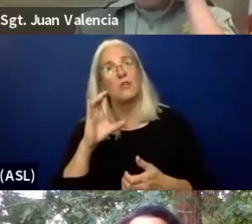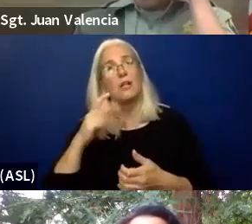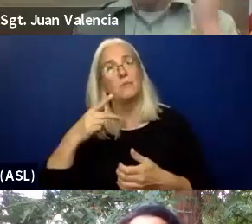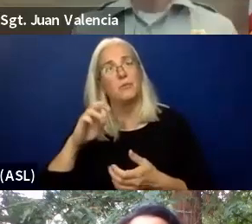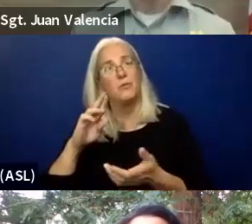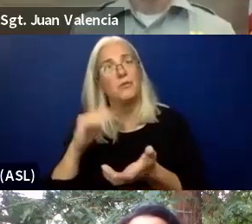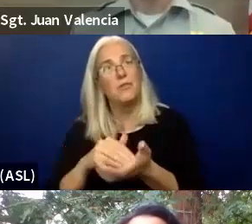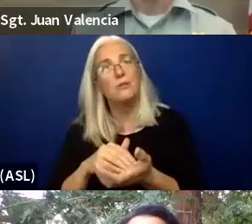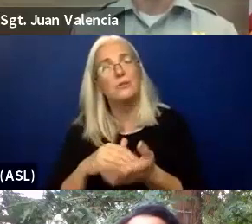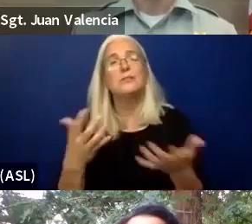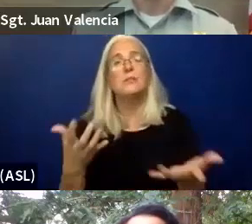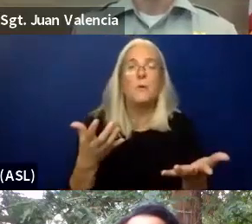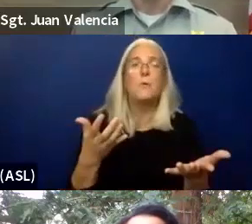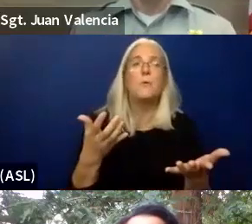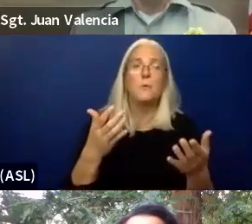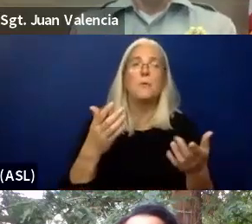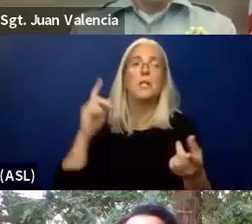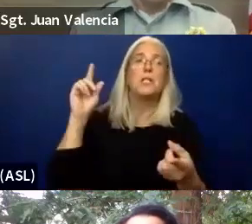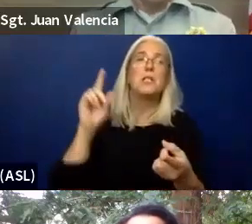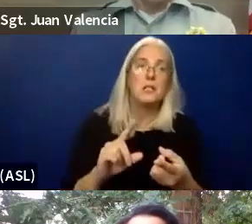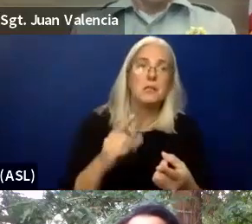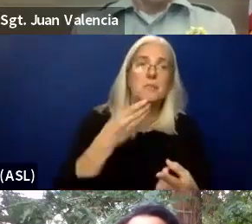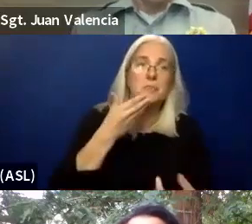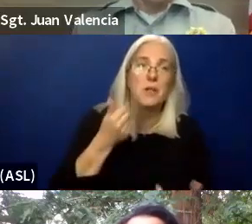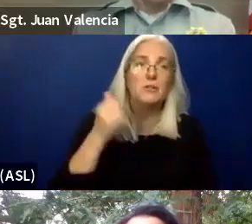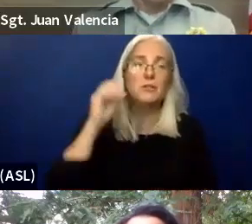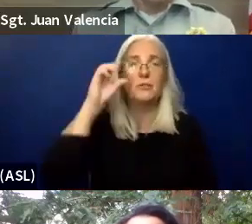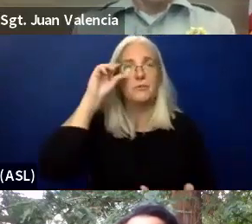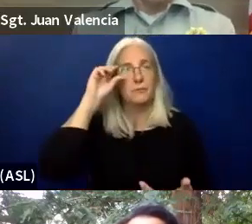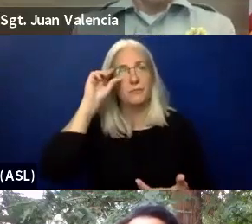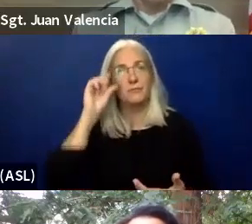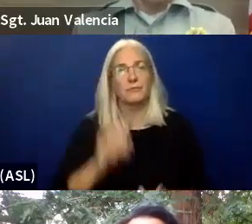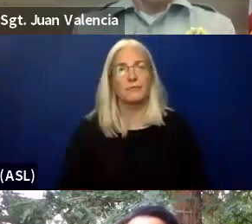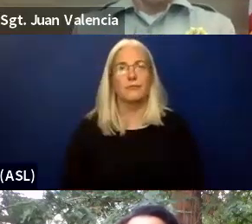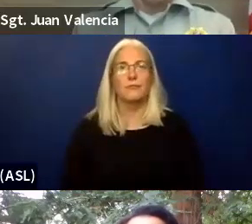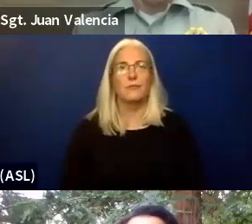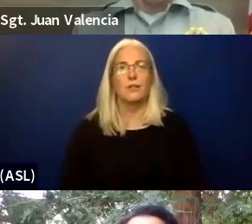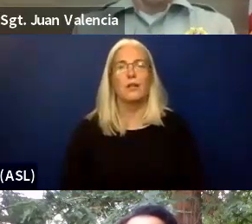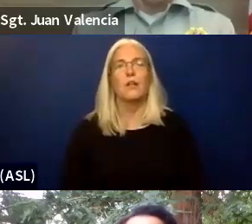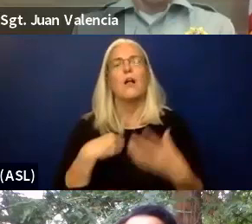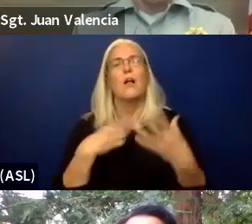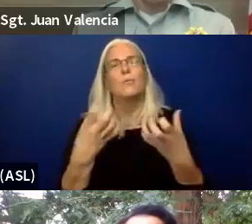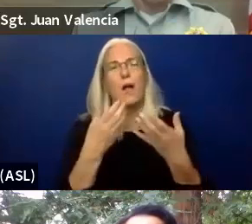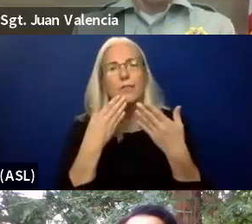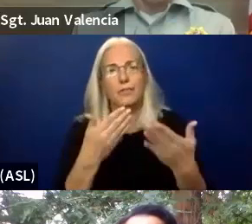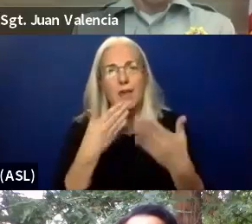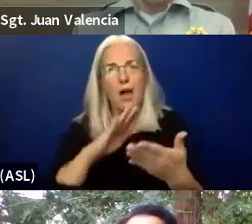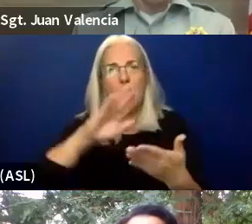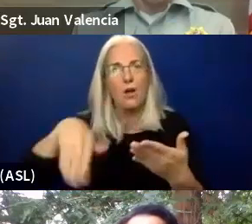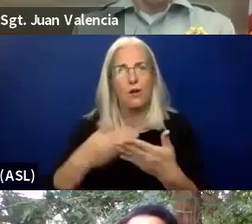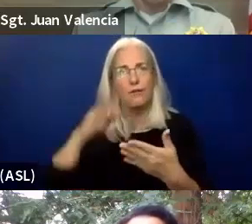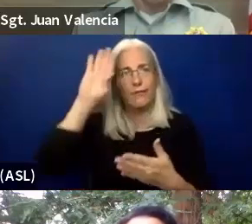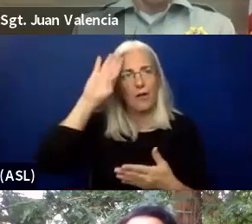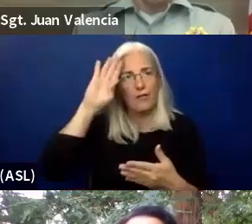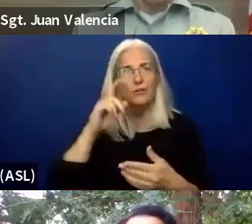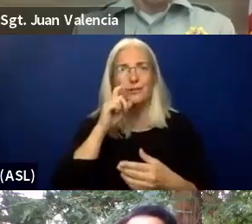want to thank the men and women who are fighting this fire and doing all that they can to keep us safe. As we navigate the immediate dangers of the glass